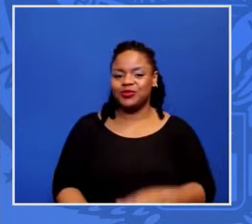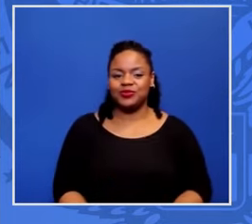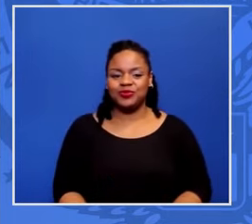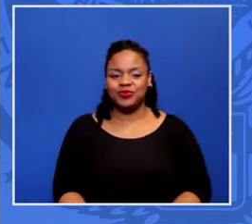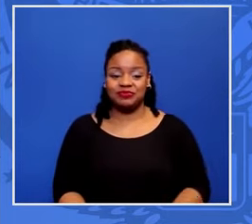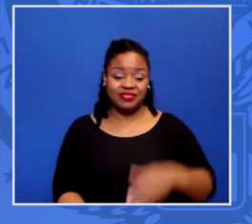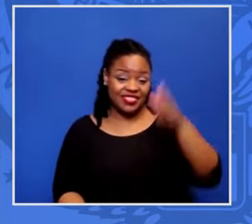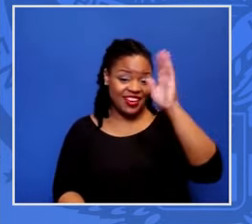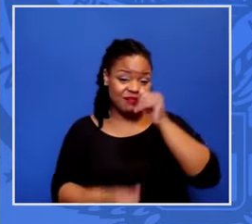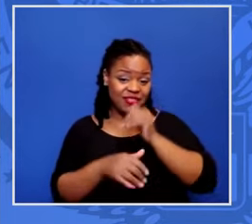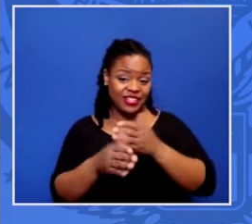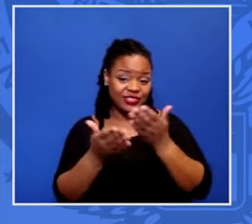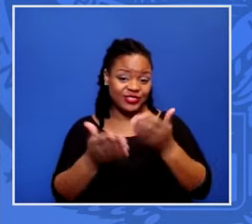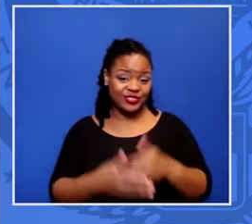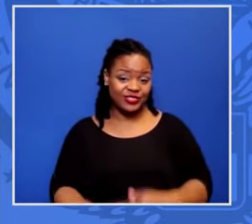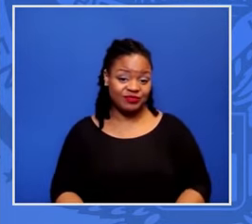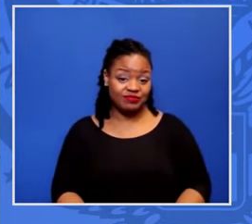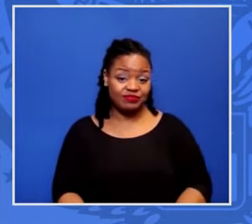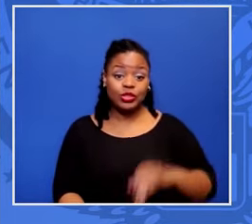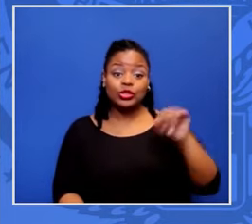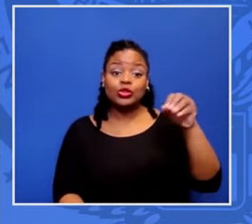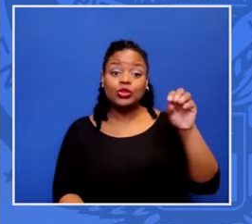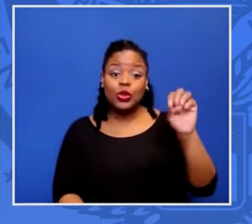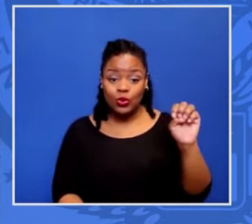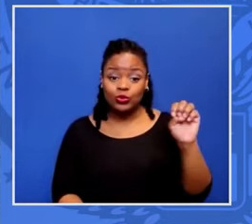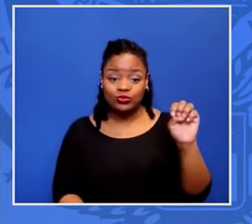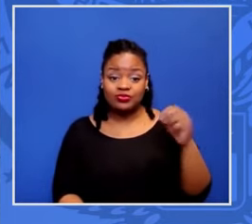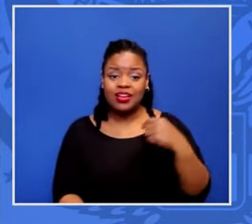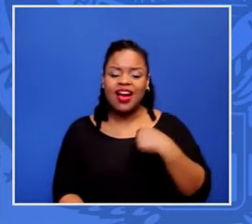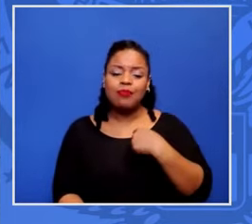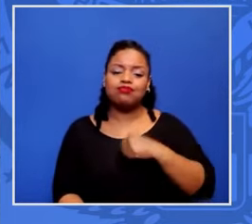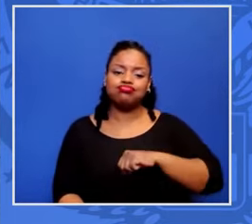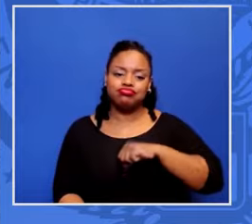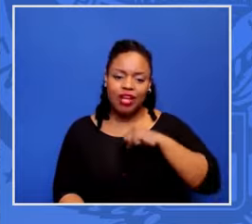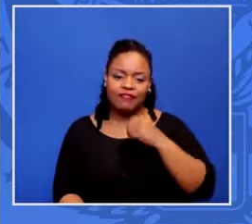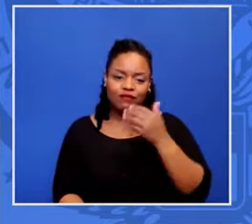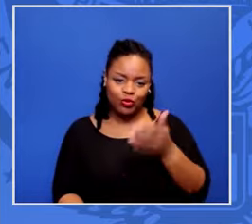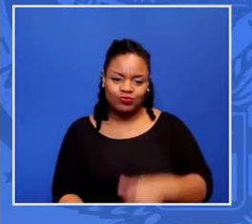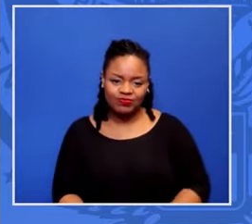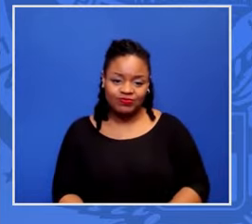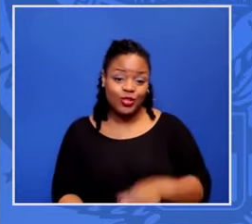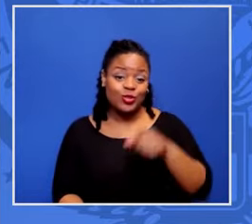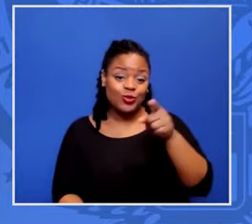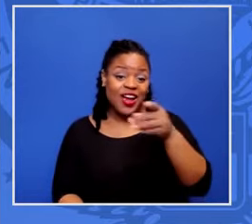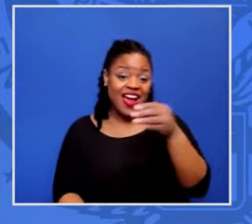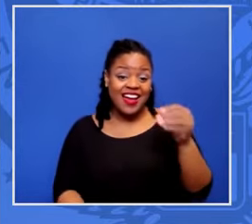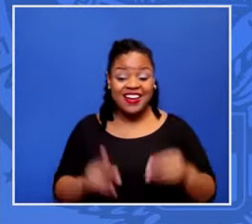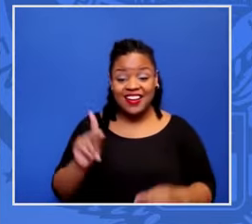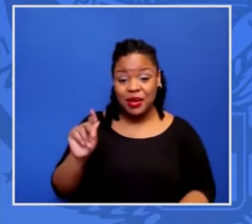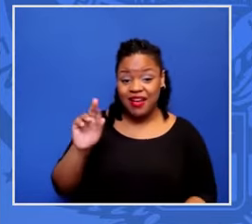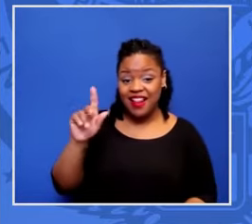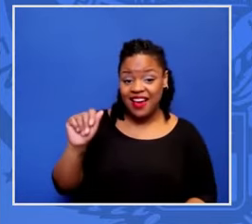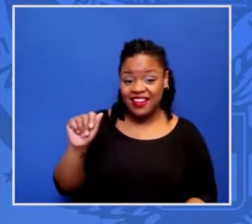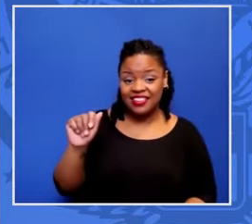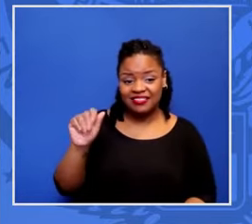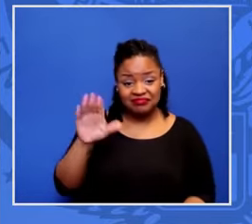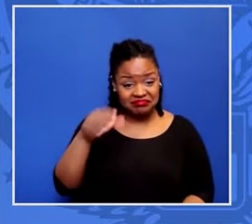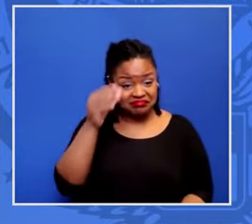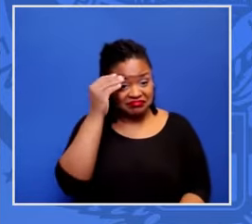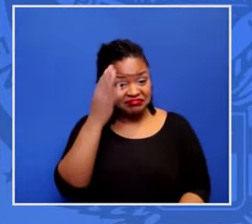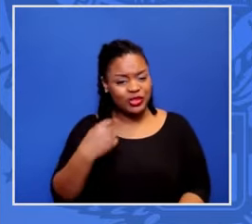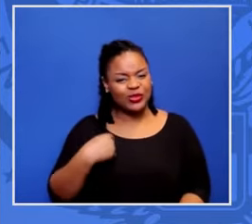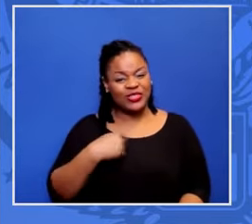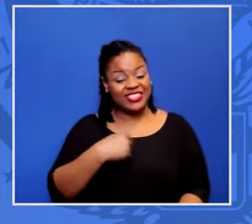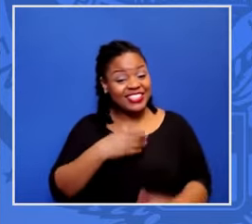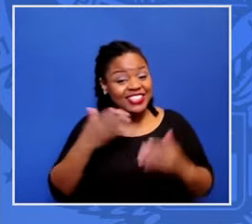and Kamala need to know that you've got all of us here rooting for your success, keeping you in